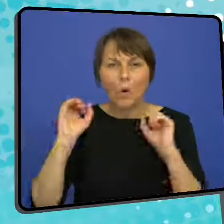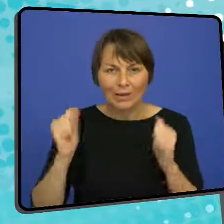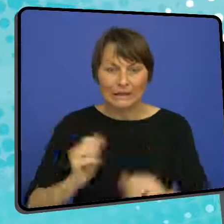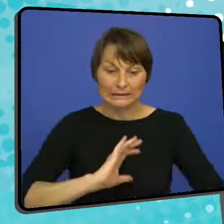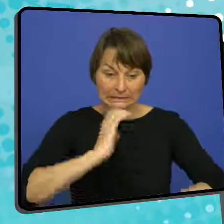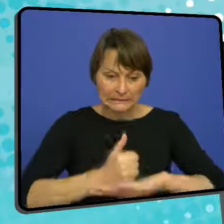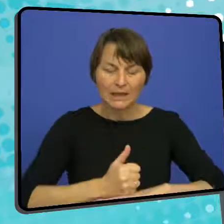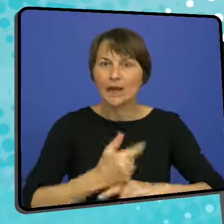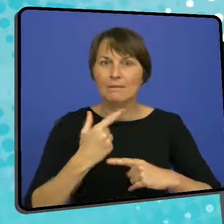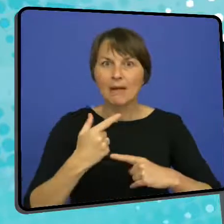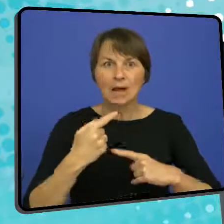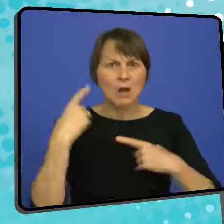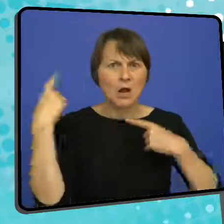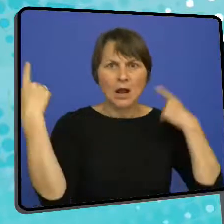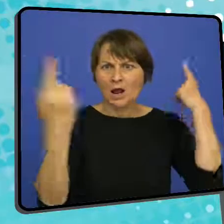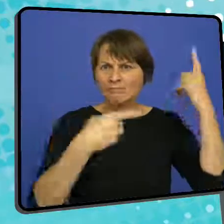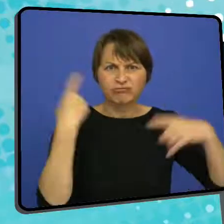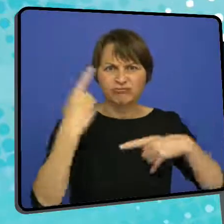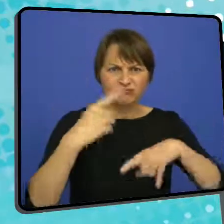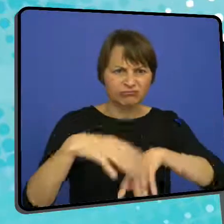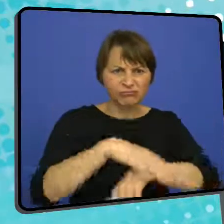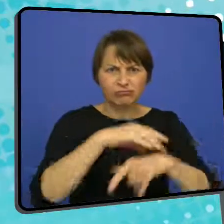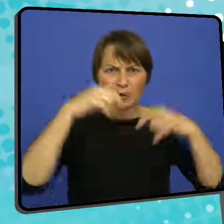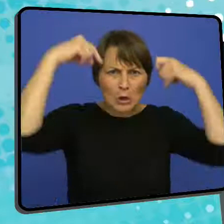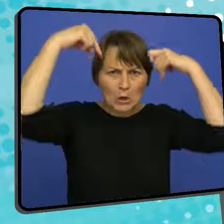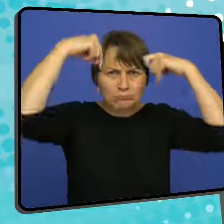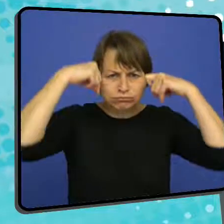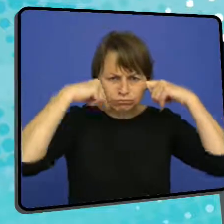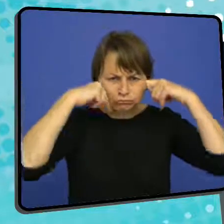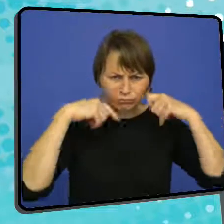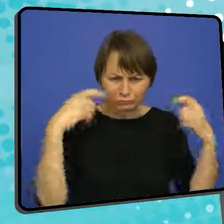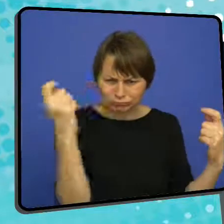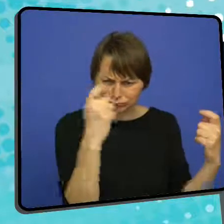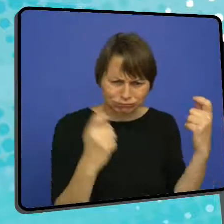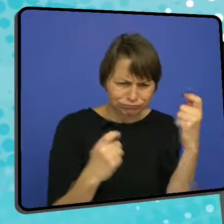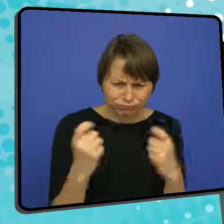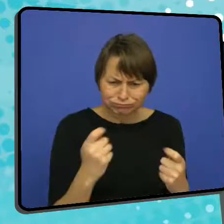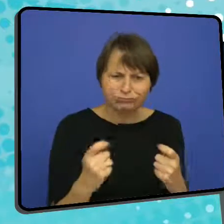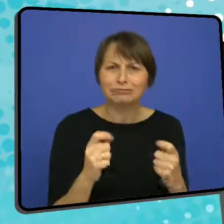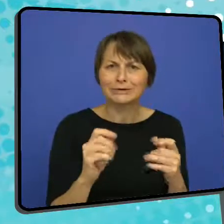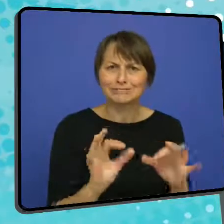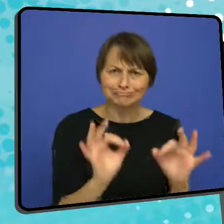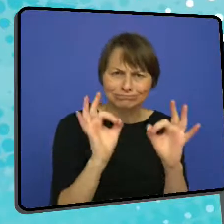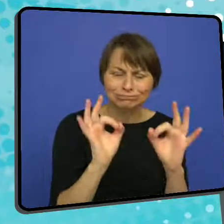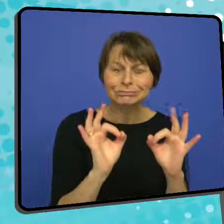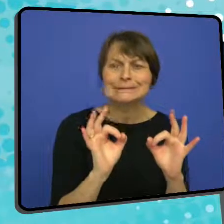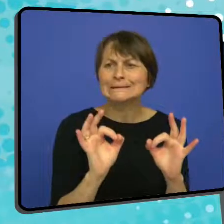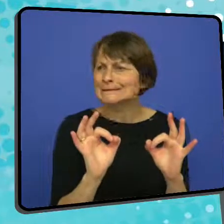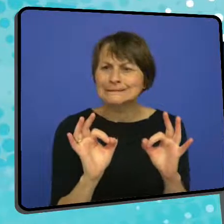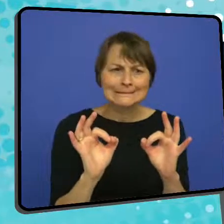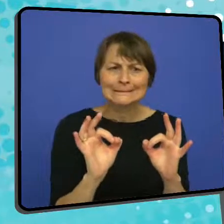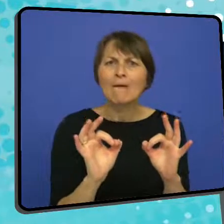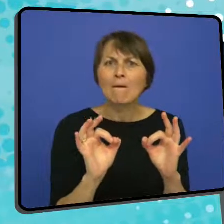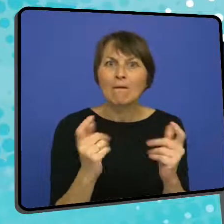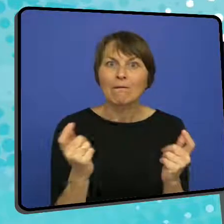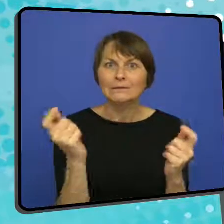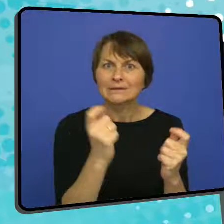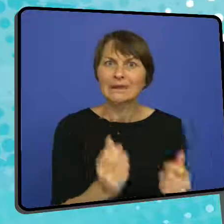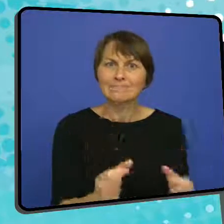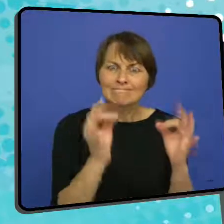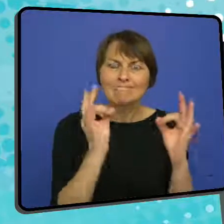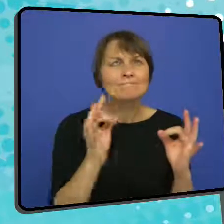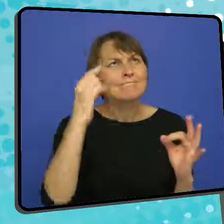day, we have a chat together to discuss if the design fits our